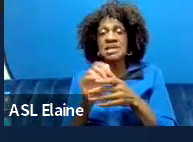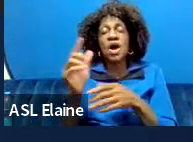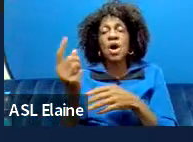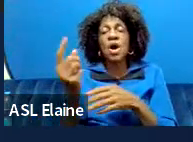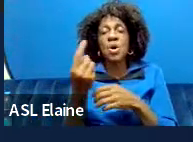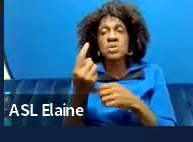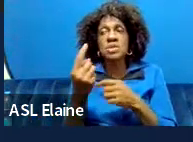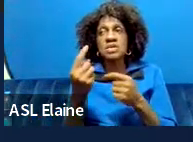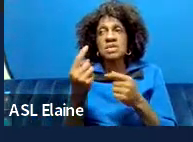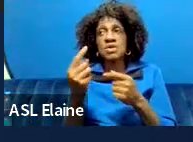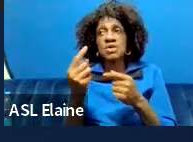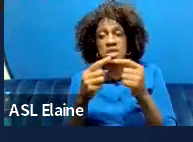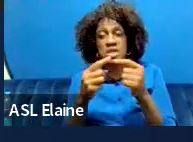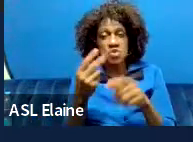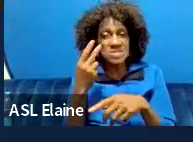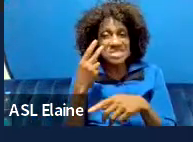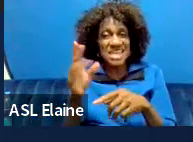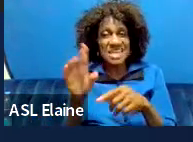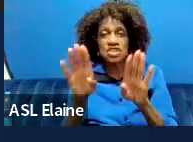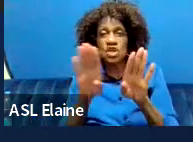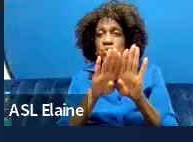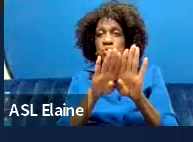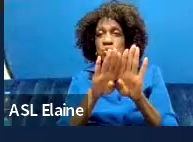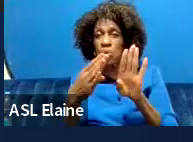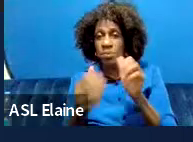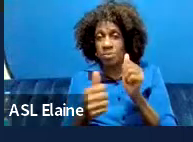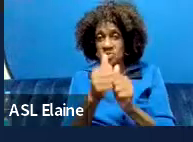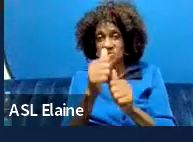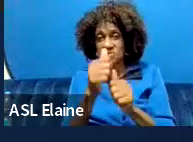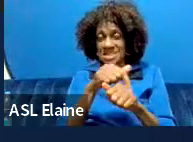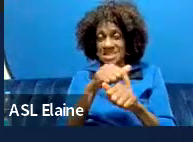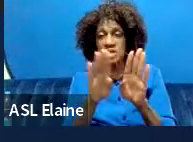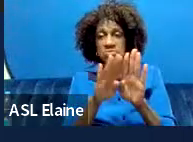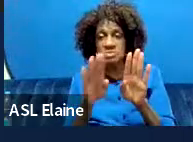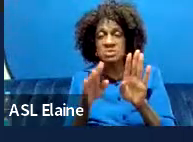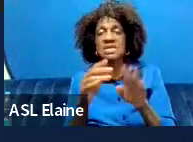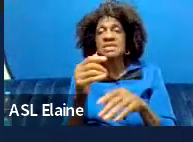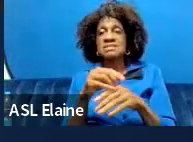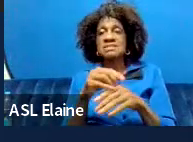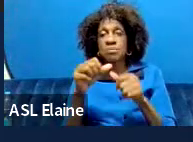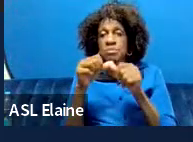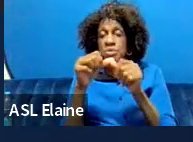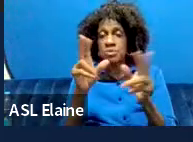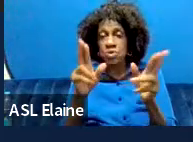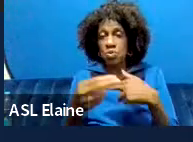when it's found at a door, typically, right? Where you're designated permanent rooms